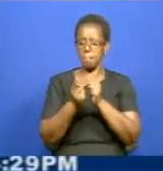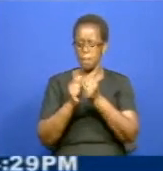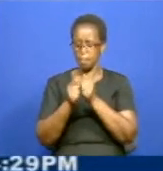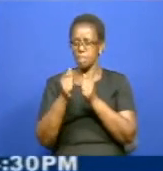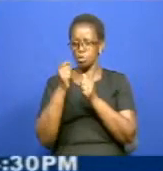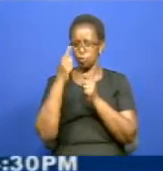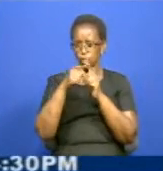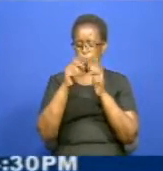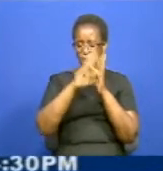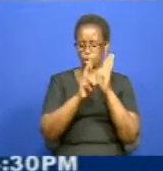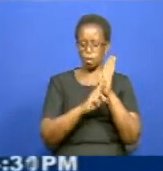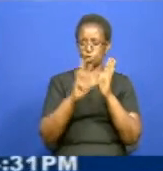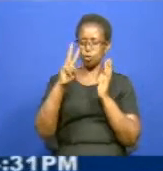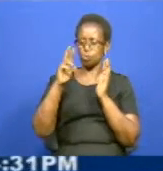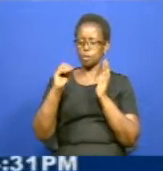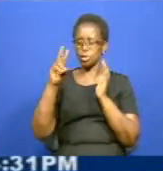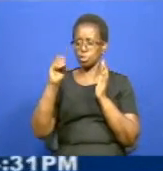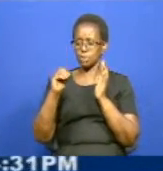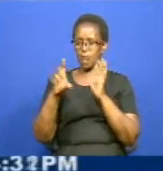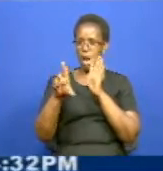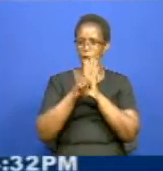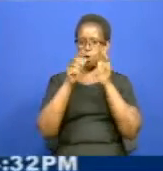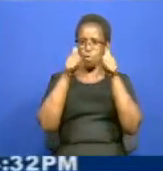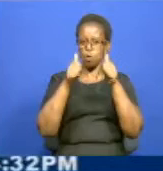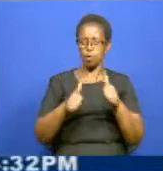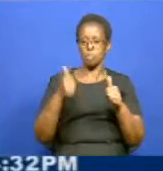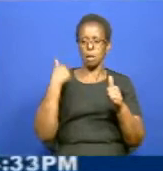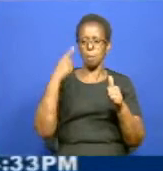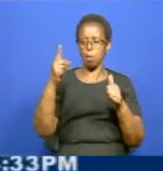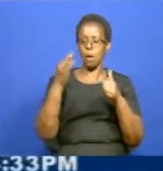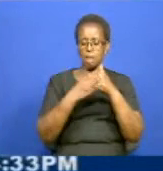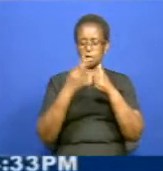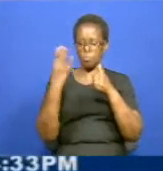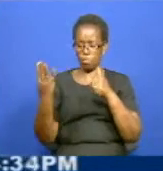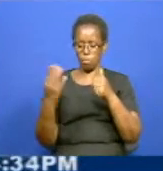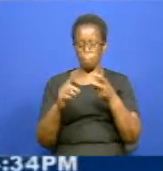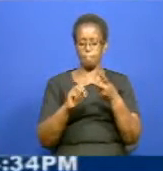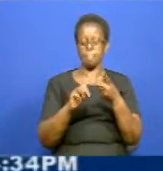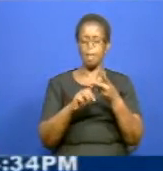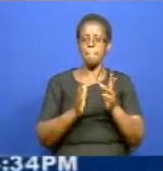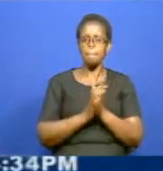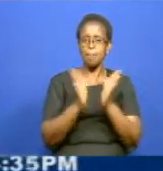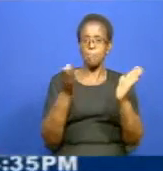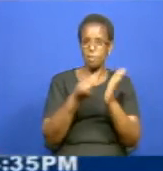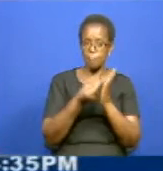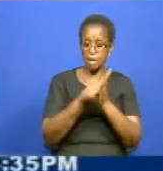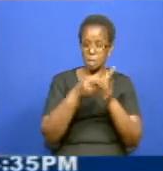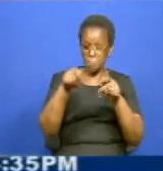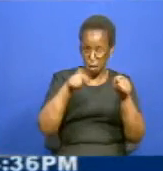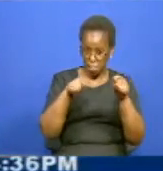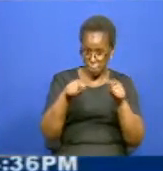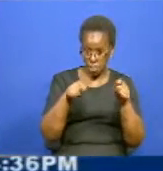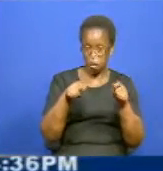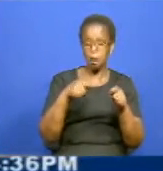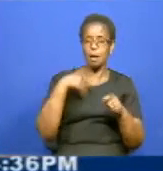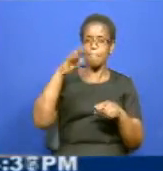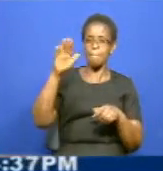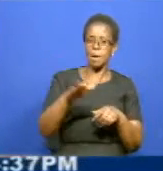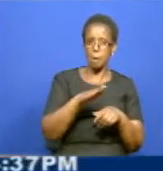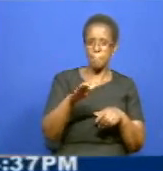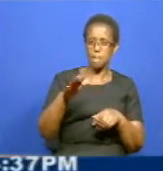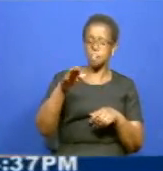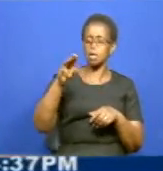regulations 2020, legal notice number 184. Number 2, Public Finance Management, that is a Parliamentary Mortgage